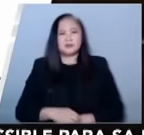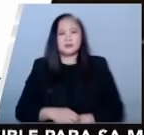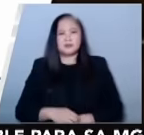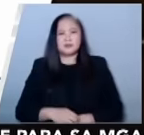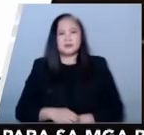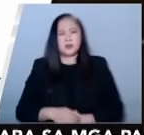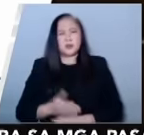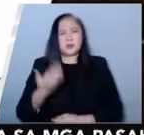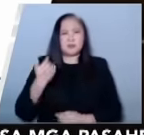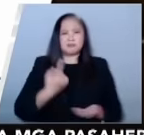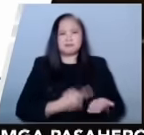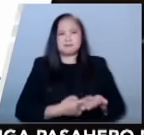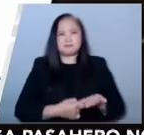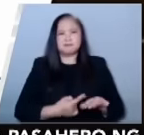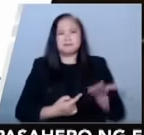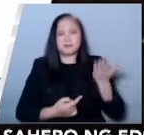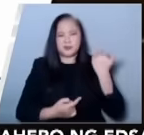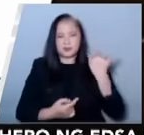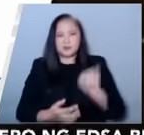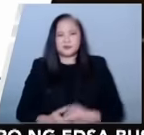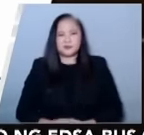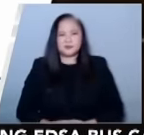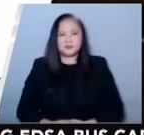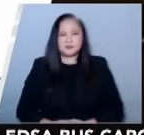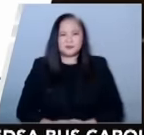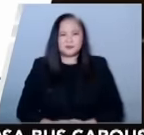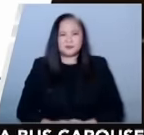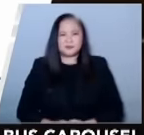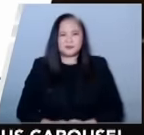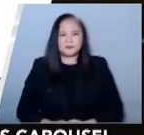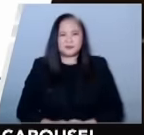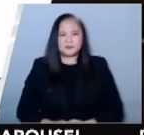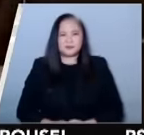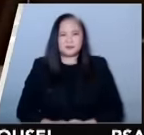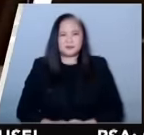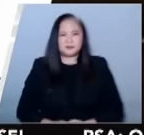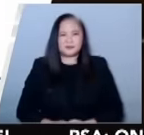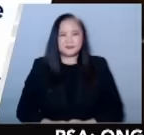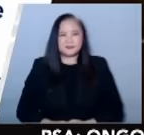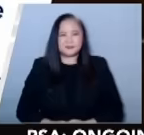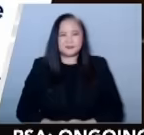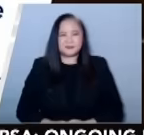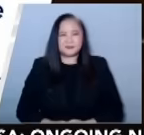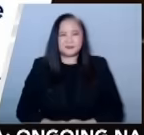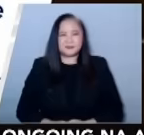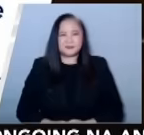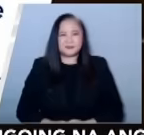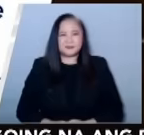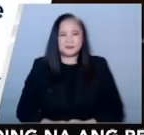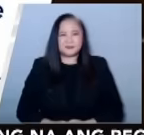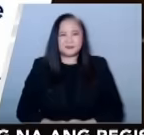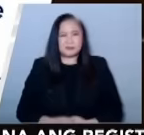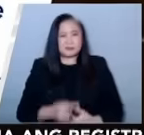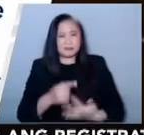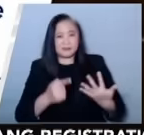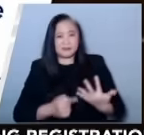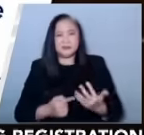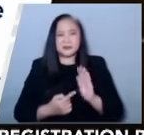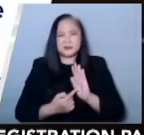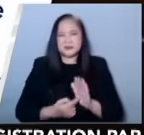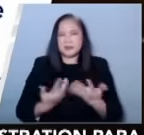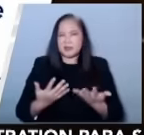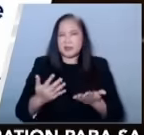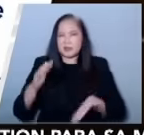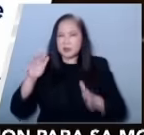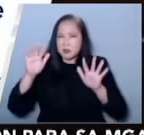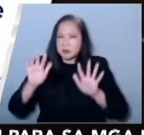importance to us, as you well know, as you have said, as we have just spoken about before. These things are somehow